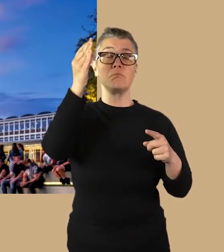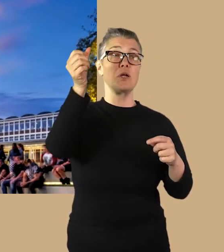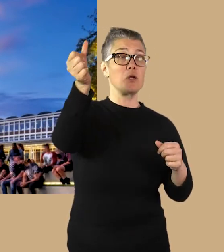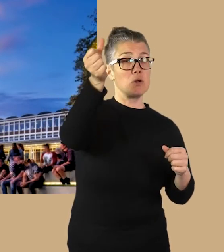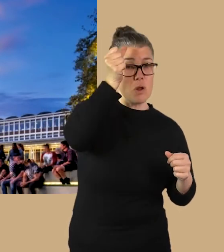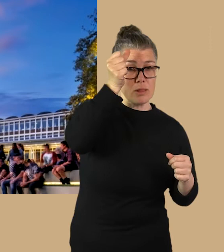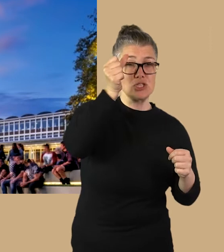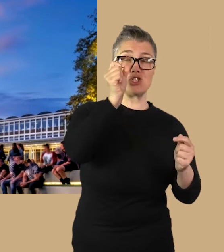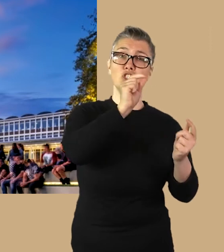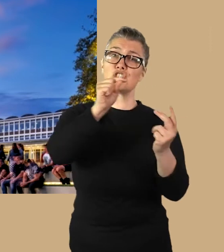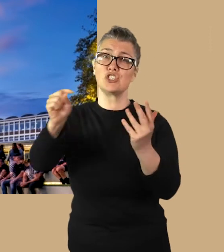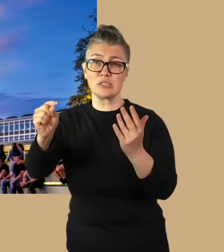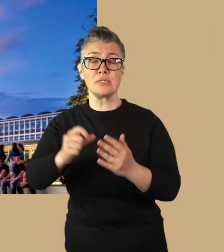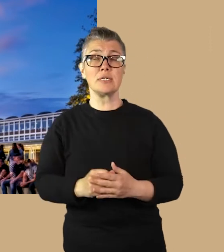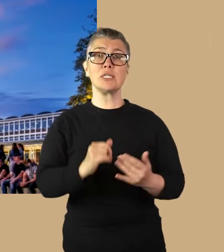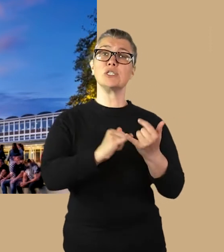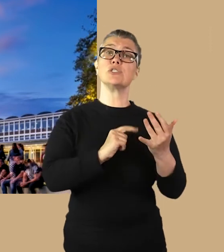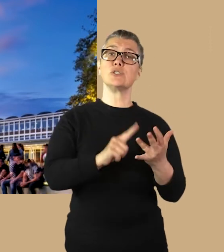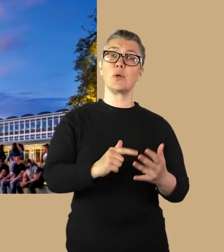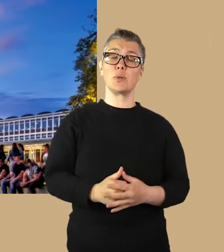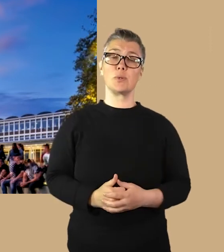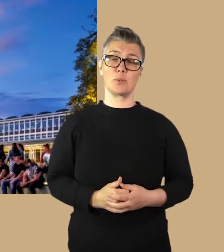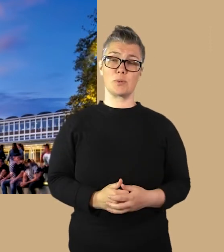that also that